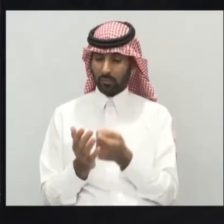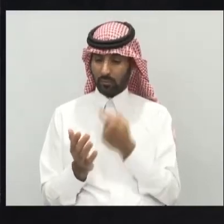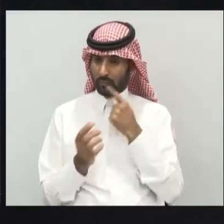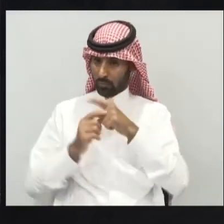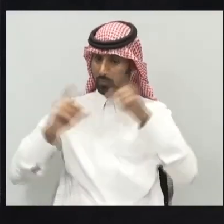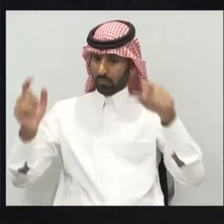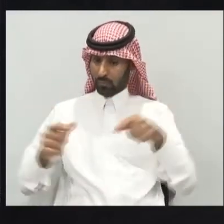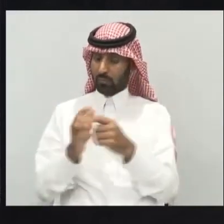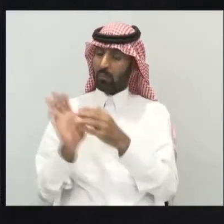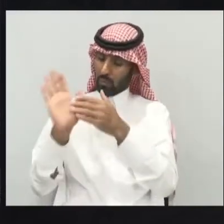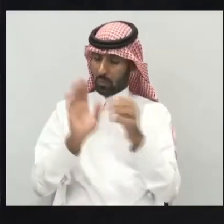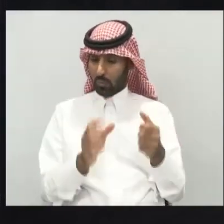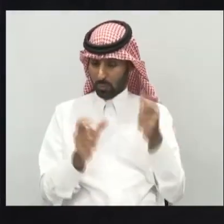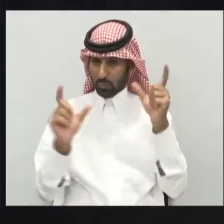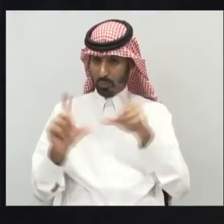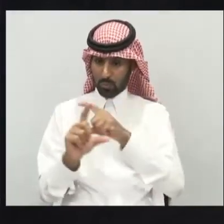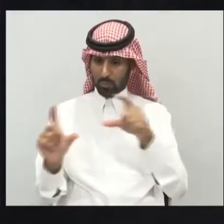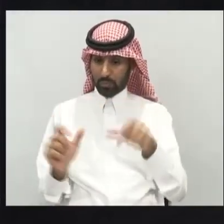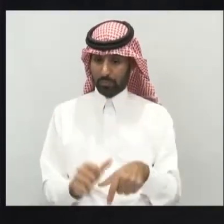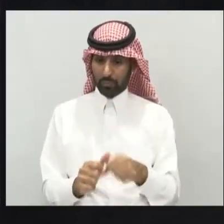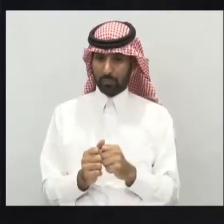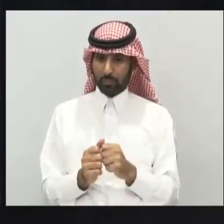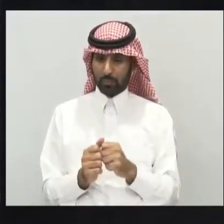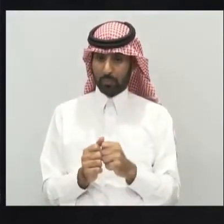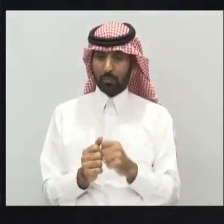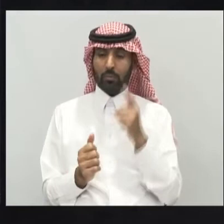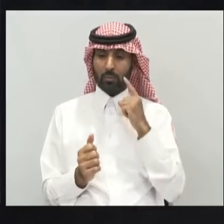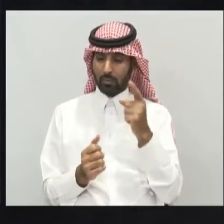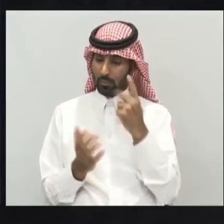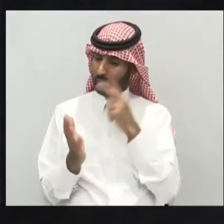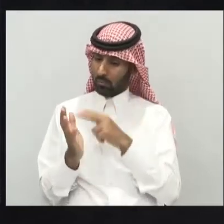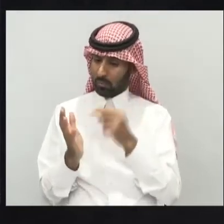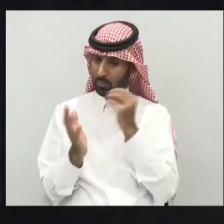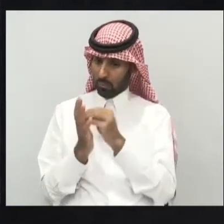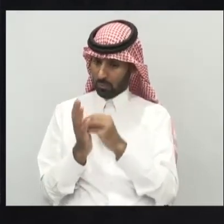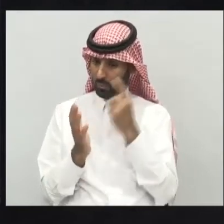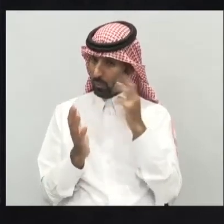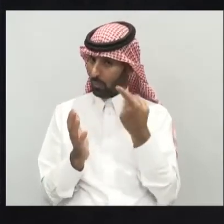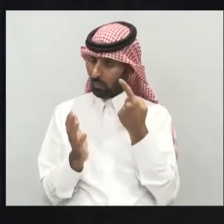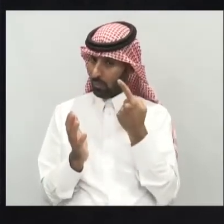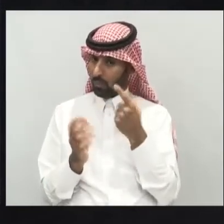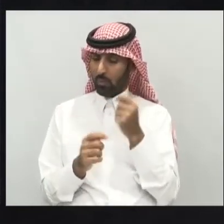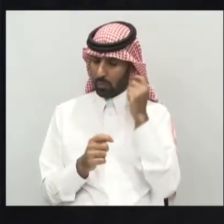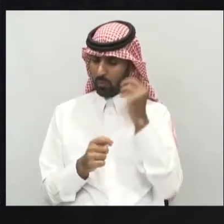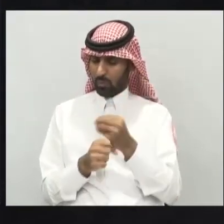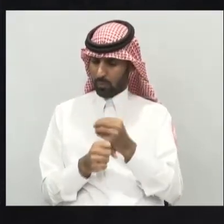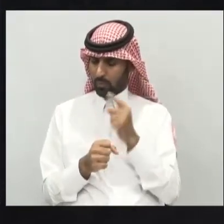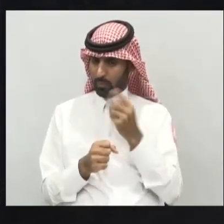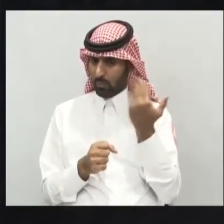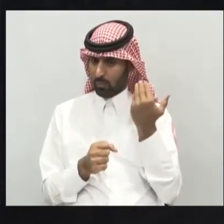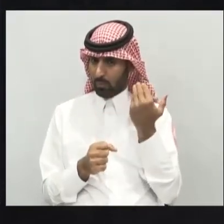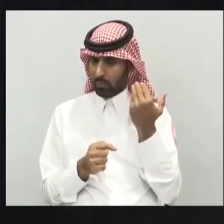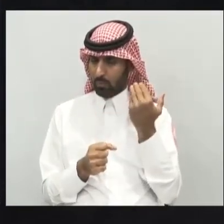brochures. Do you remember the brochures we wrote together? It has a lot of information. Do you remember the projects we did together?